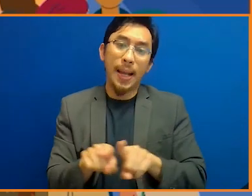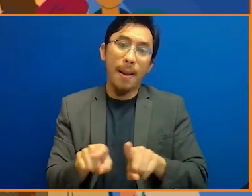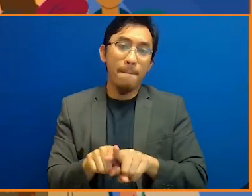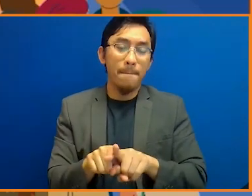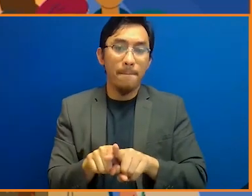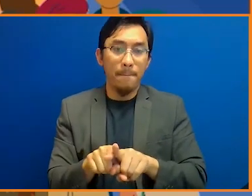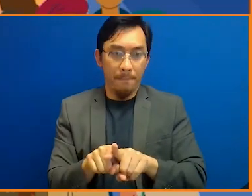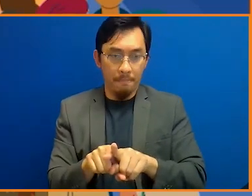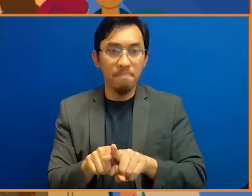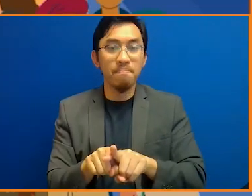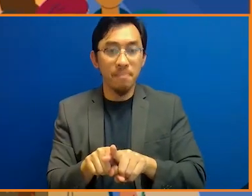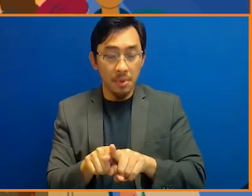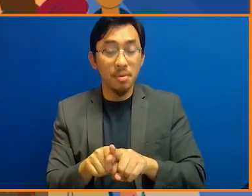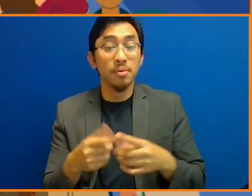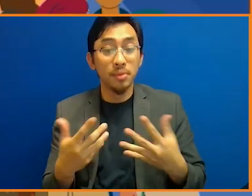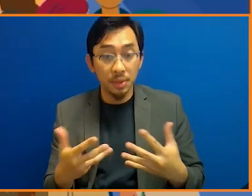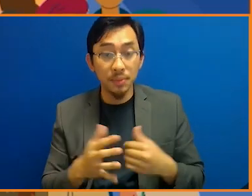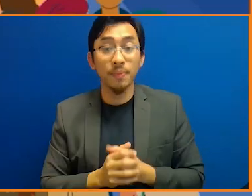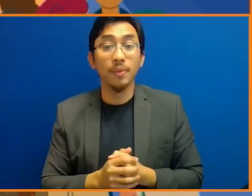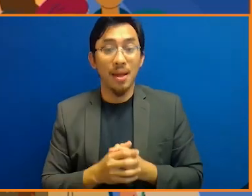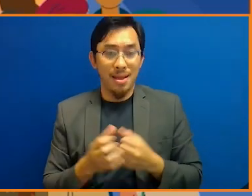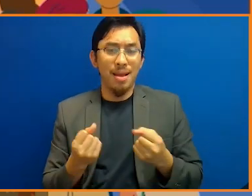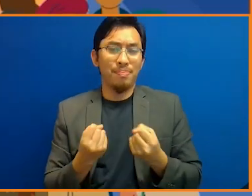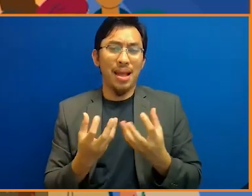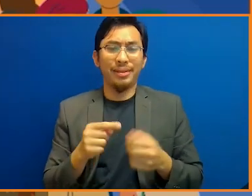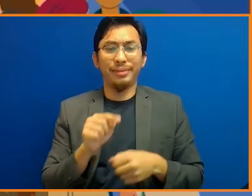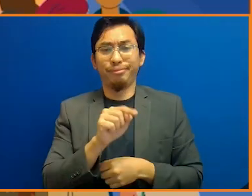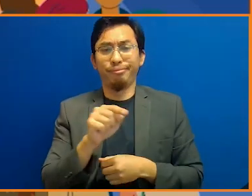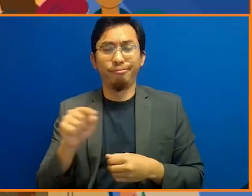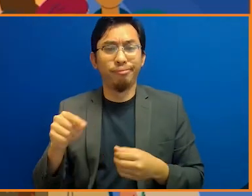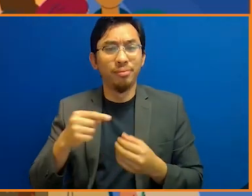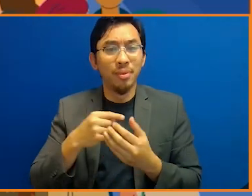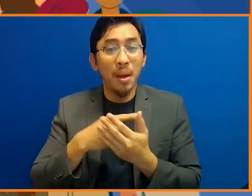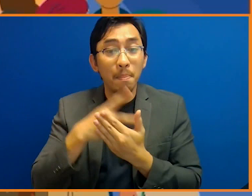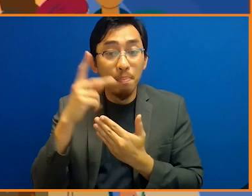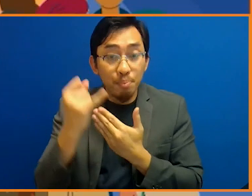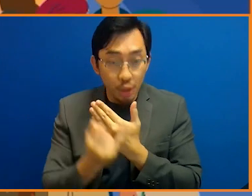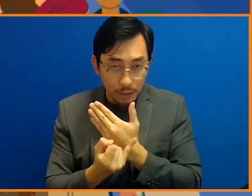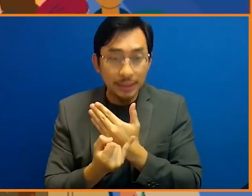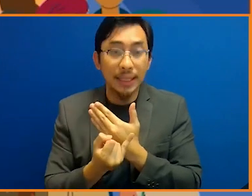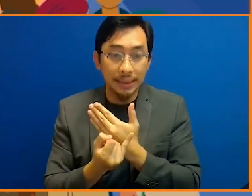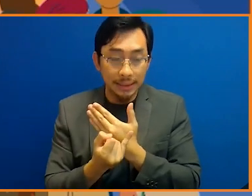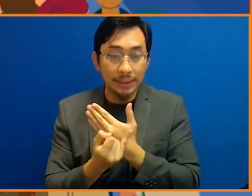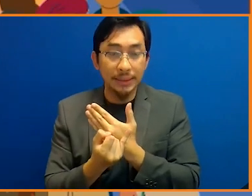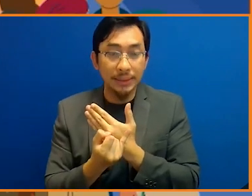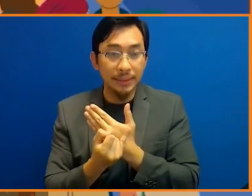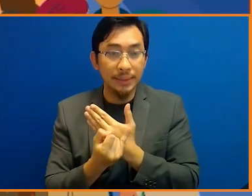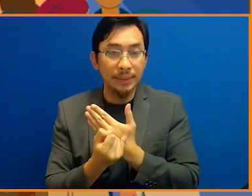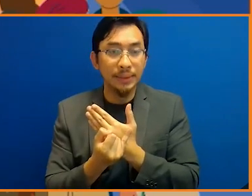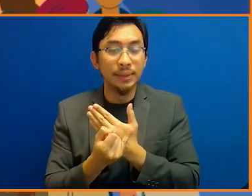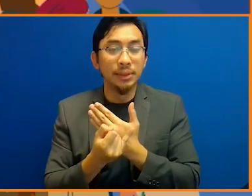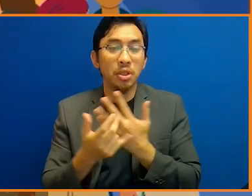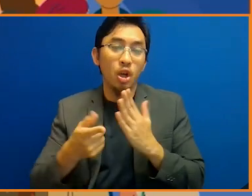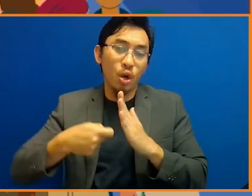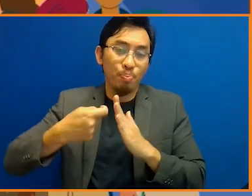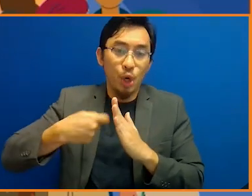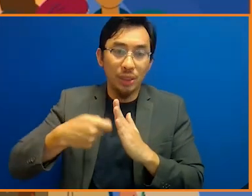This is what I have just mentioned, that so right now there are many projects